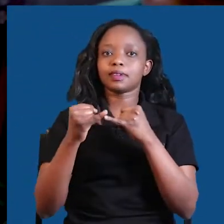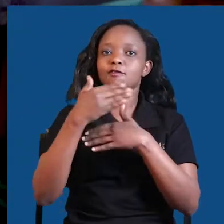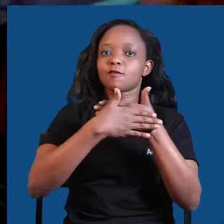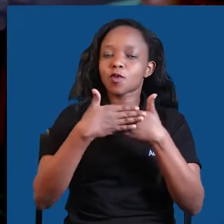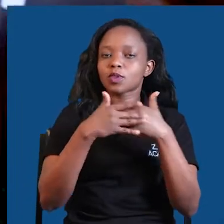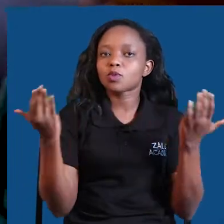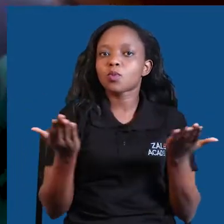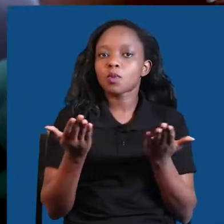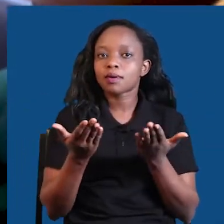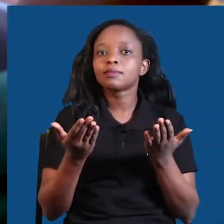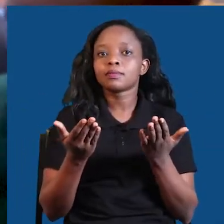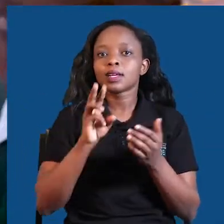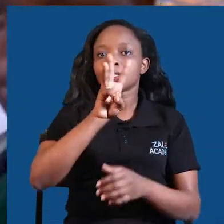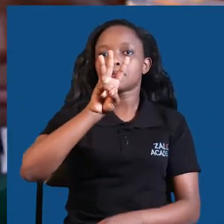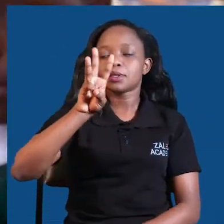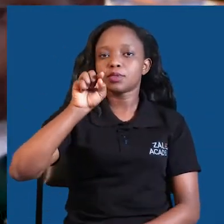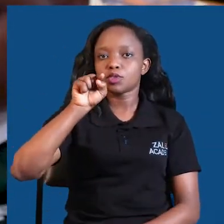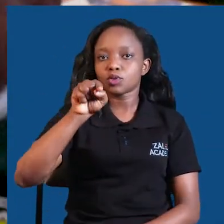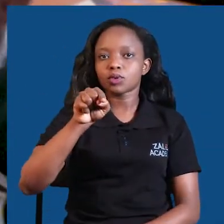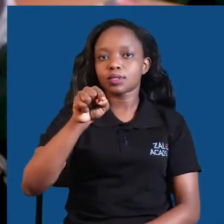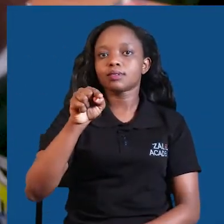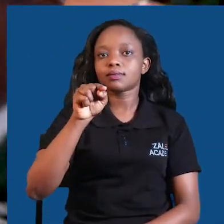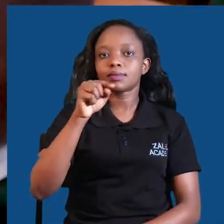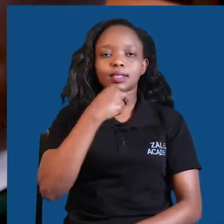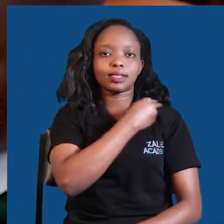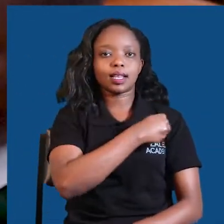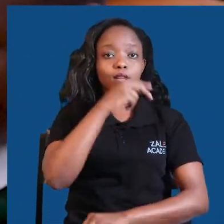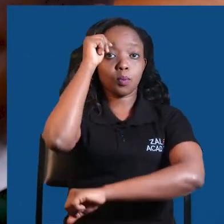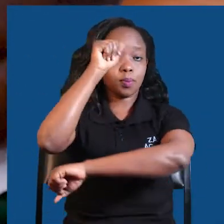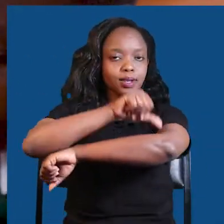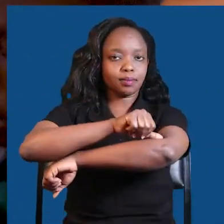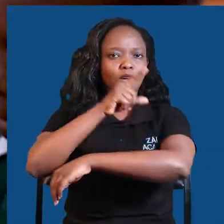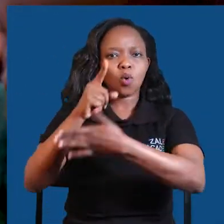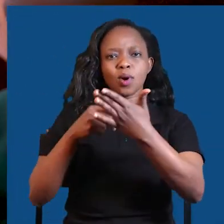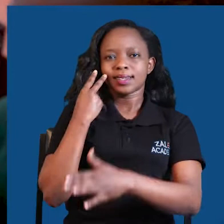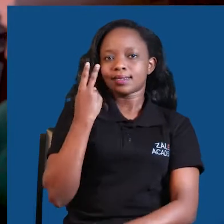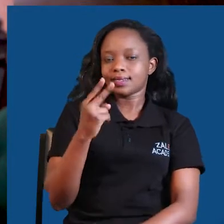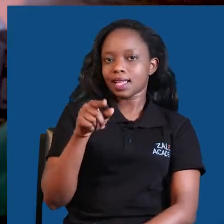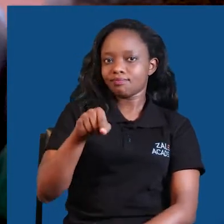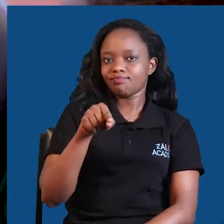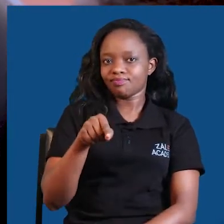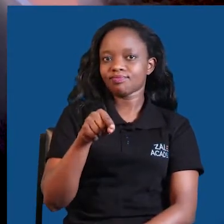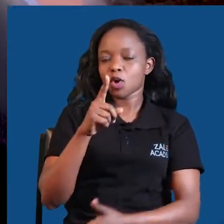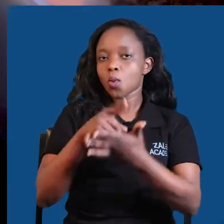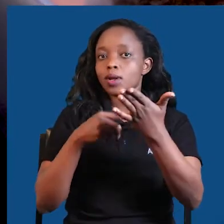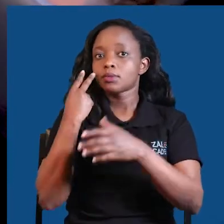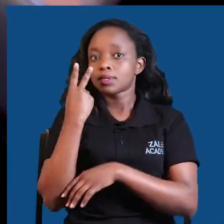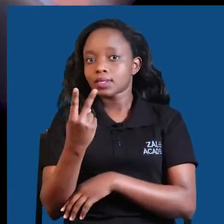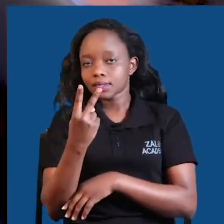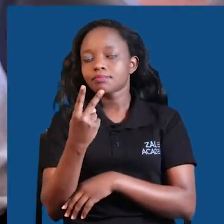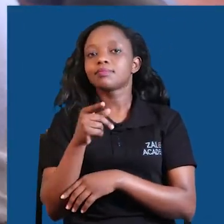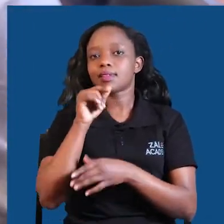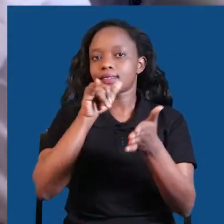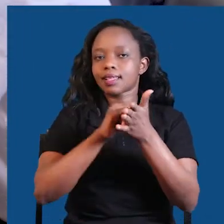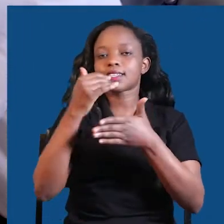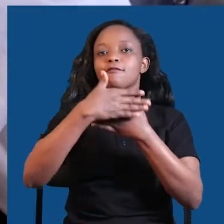back end. So the front end is when you log into maybe the Lego Academy. What you see on that, what you see